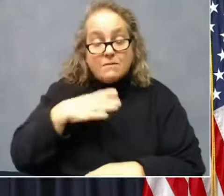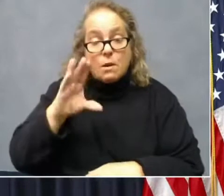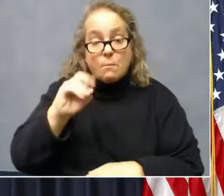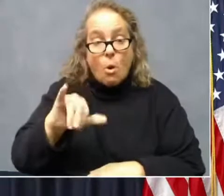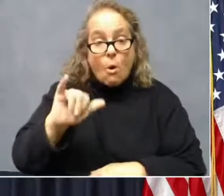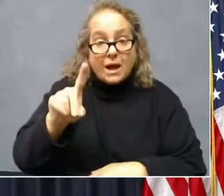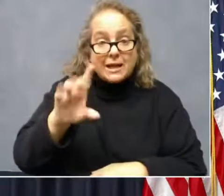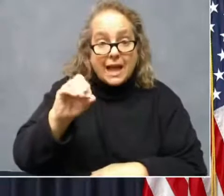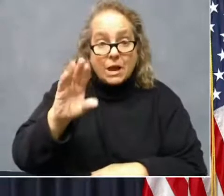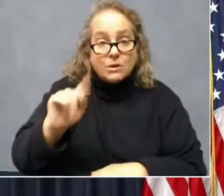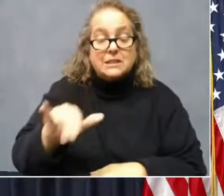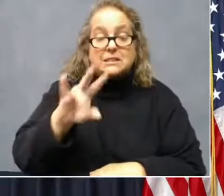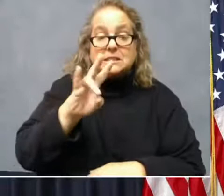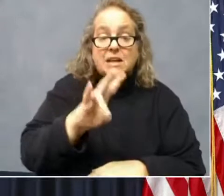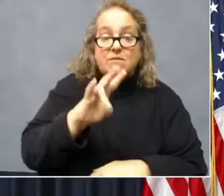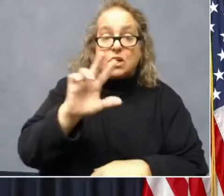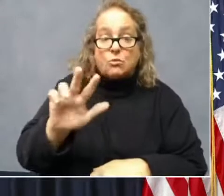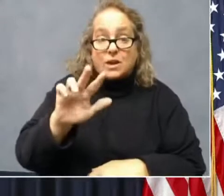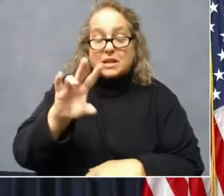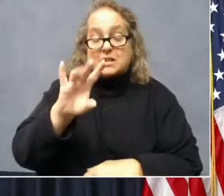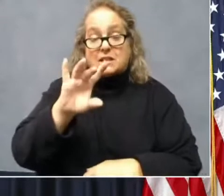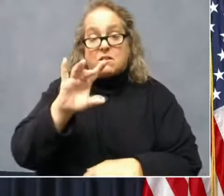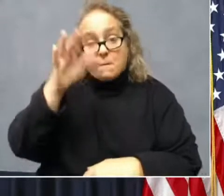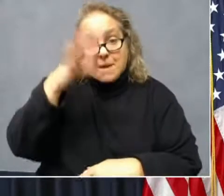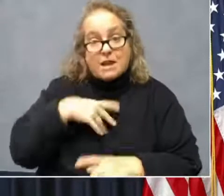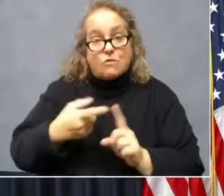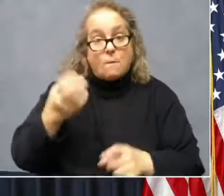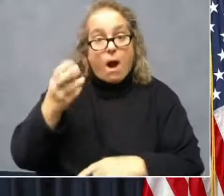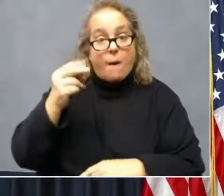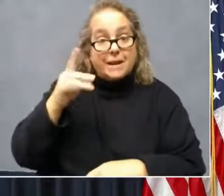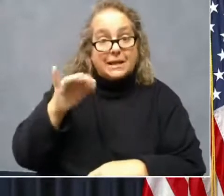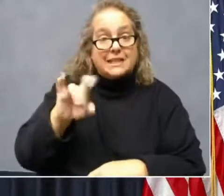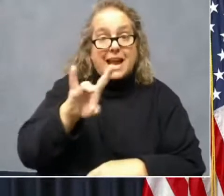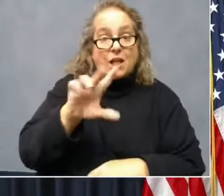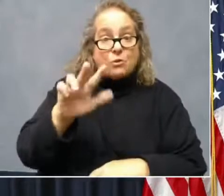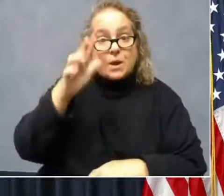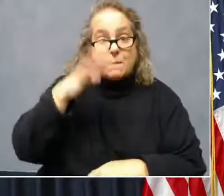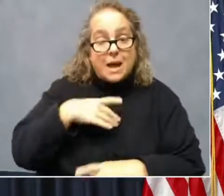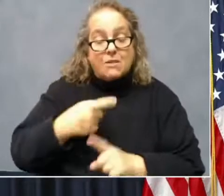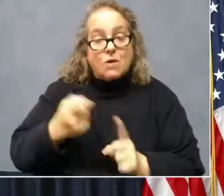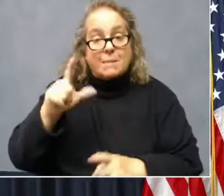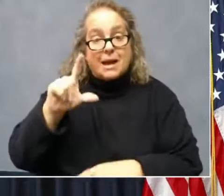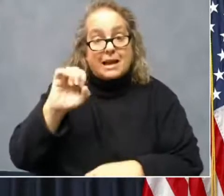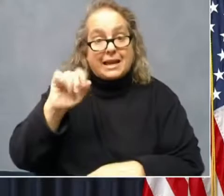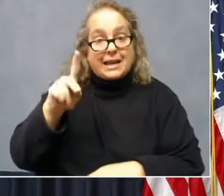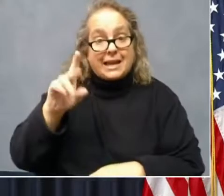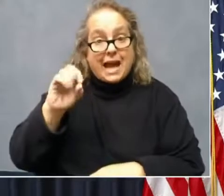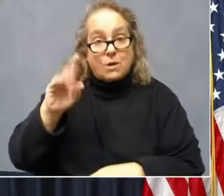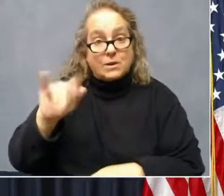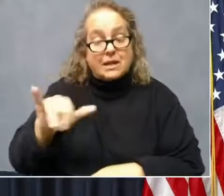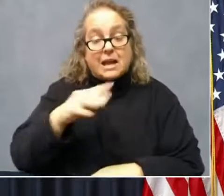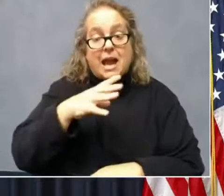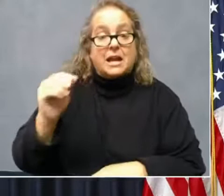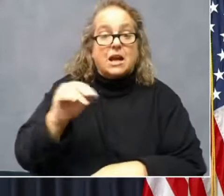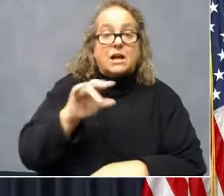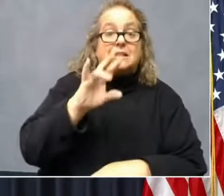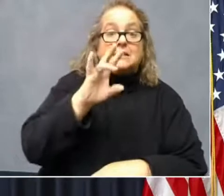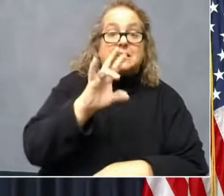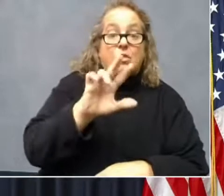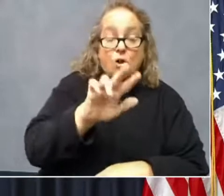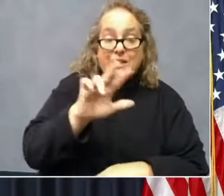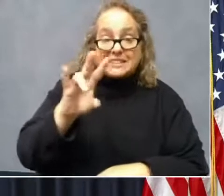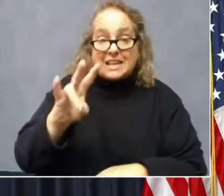Hopkins County, 83-year-old man in Lee County, and a 37-year-old man in Lee County. This is one of